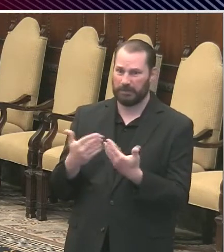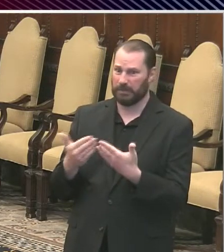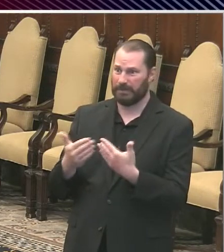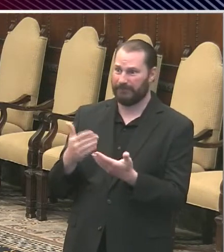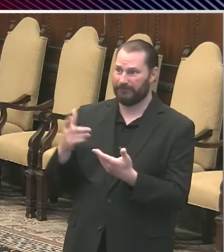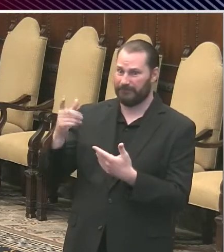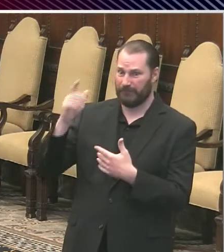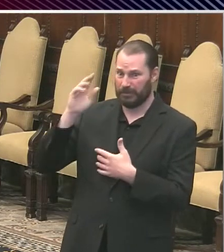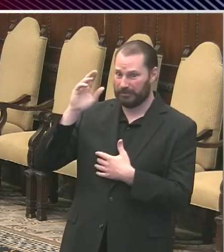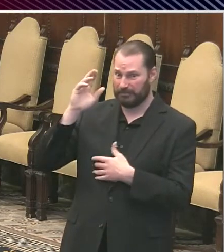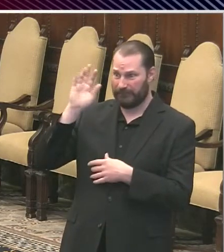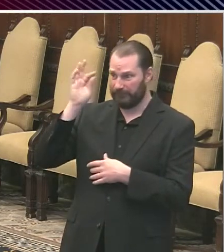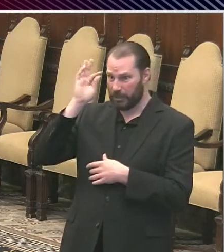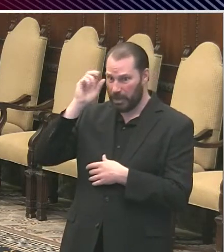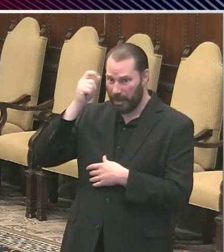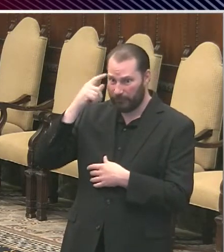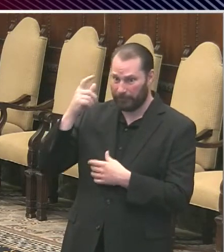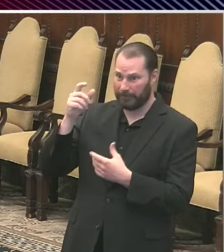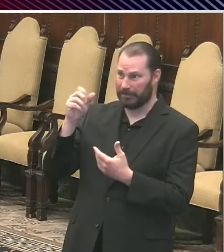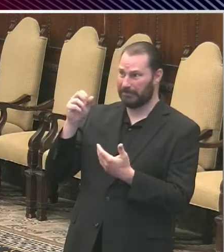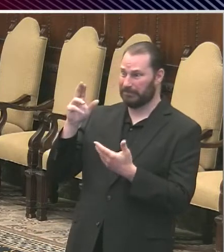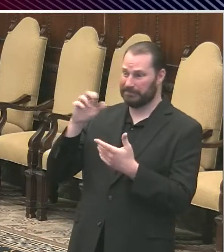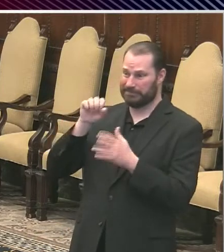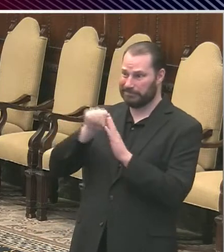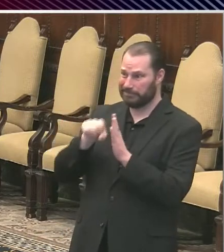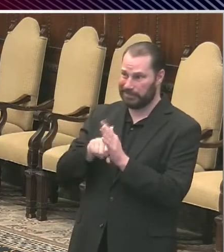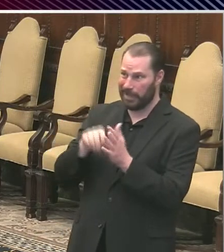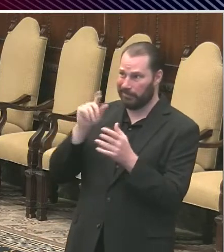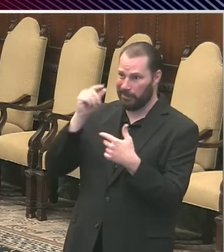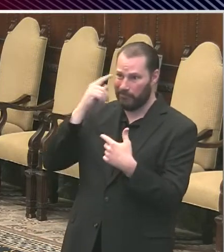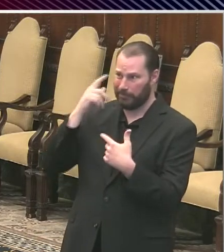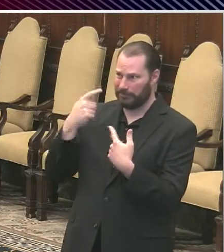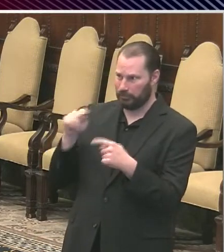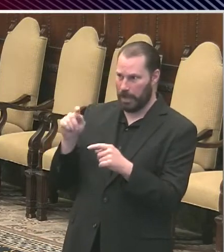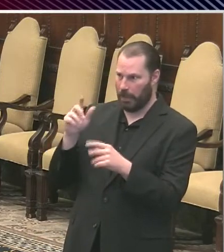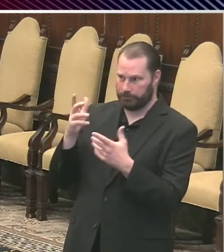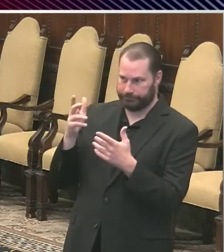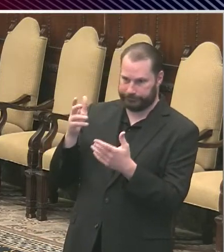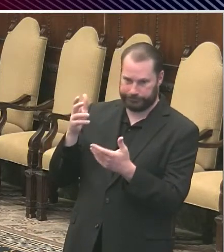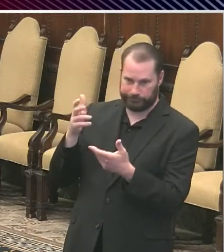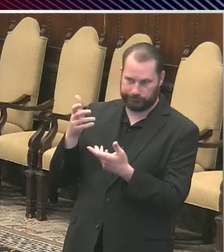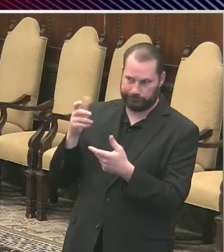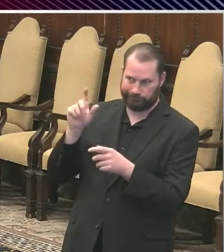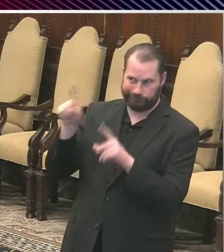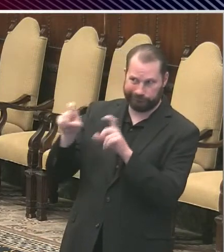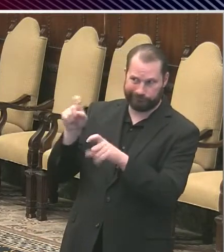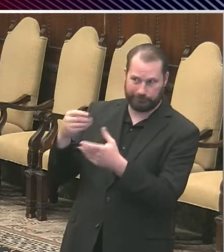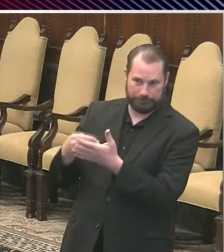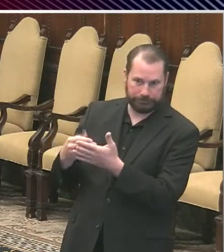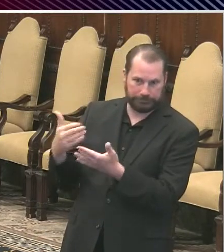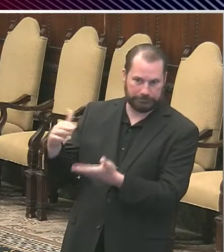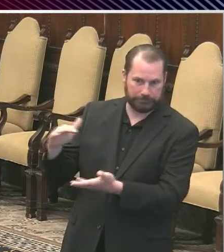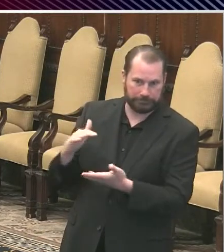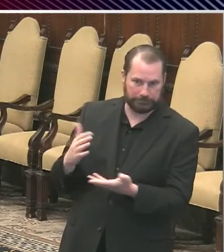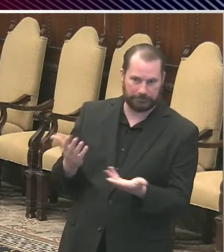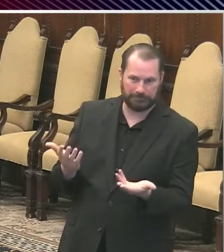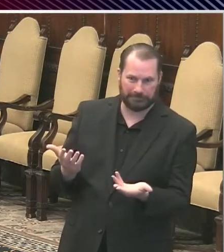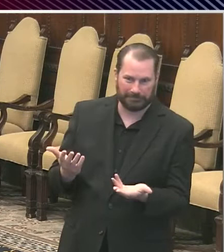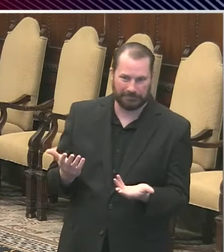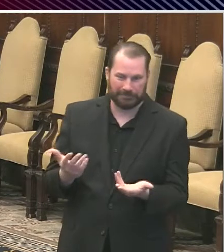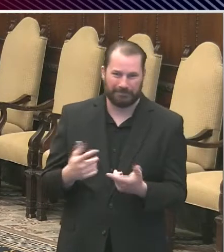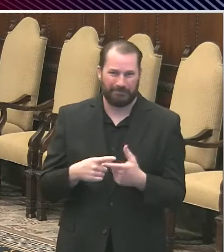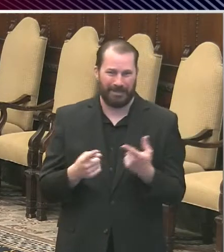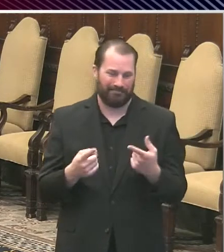longer that we're shut down in the business community, the worse the revenue will be, and the more